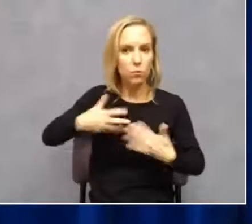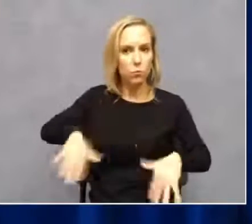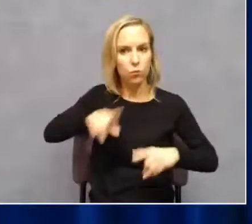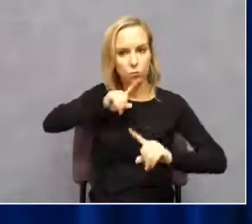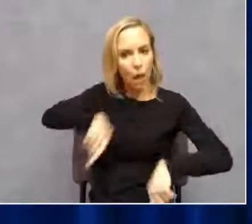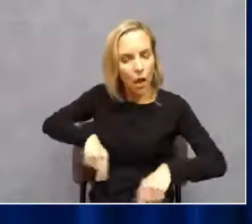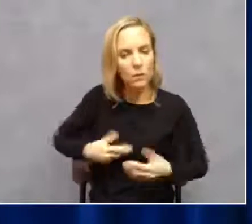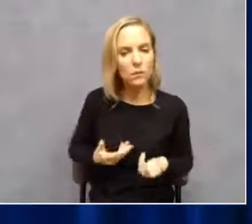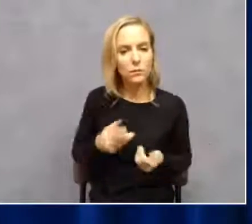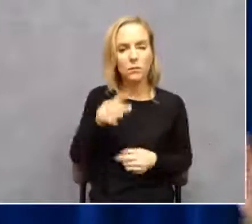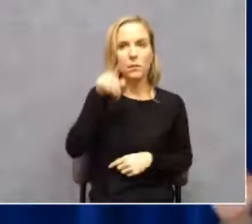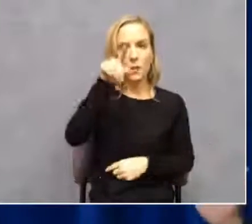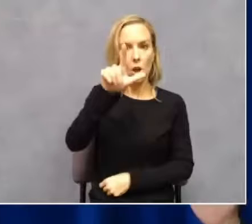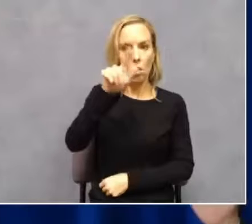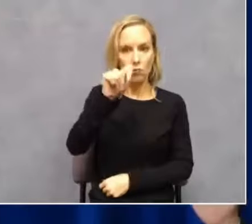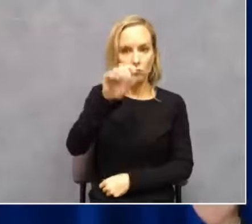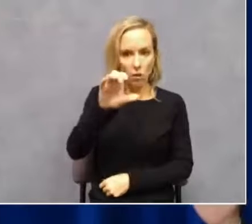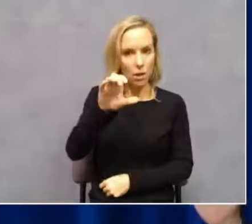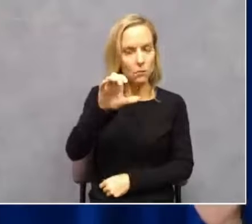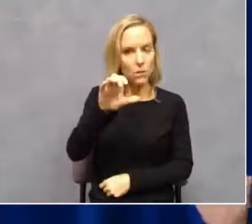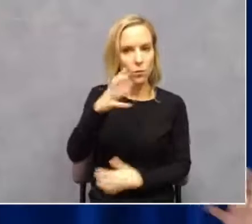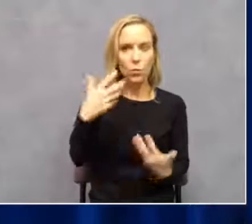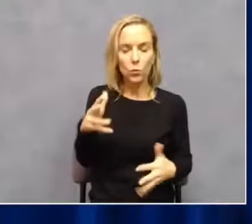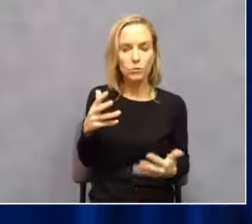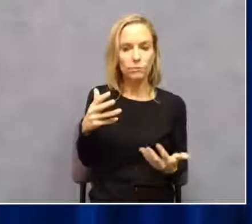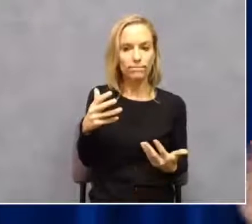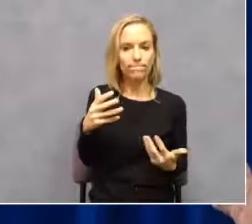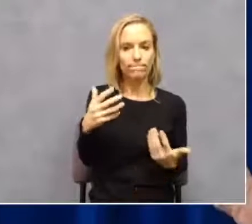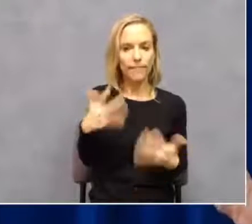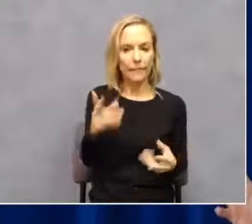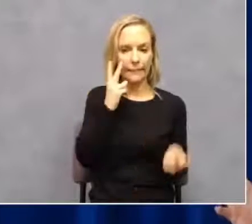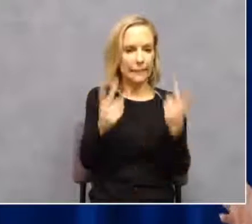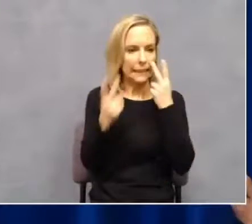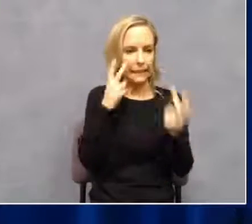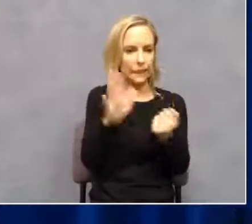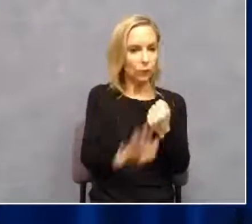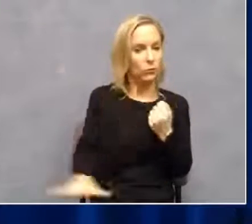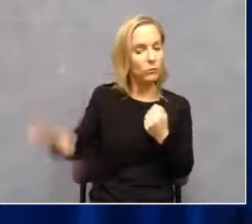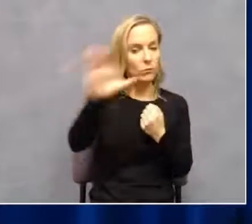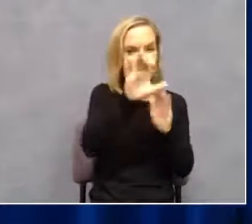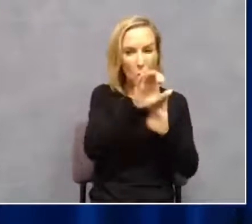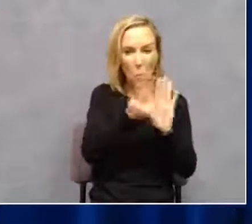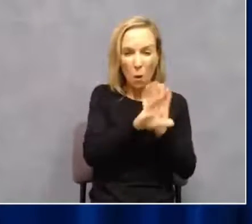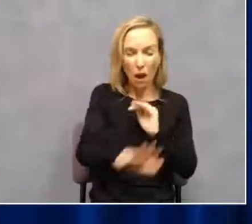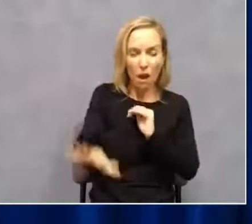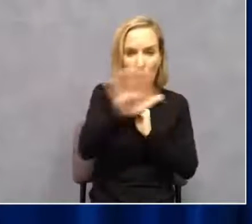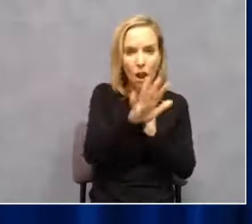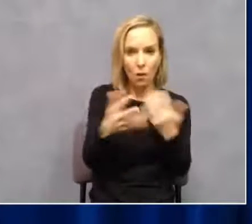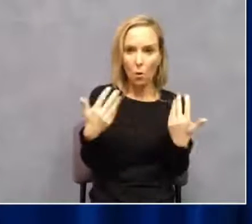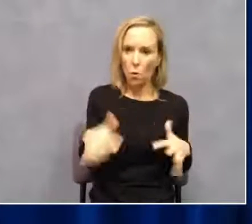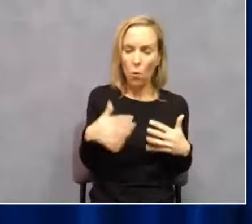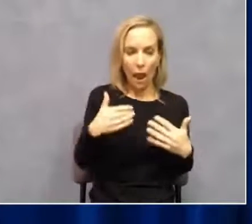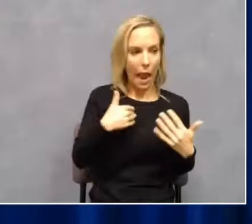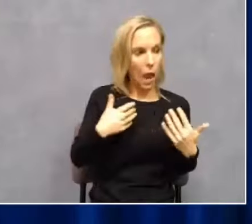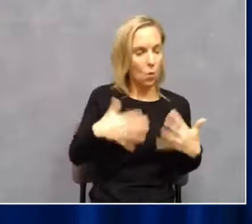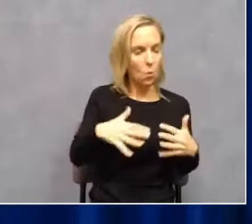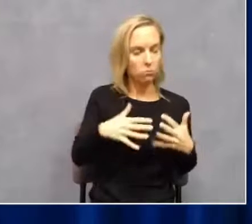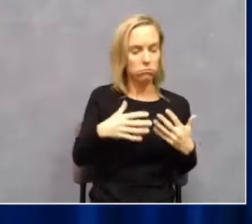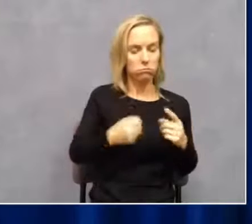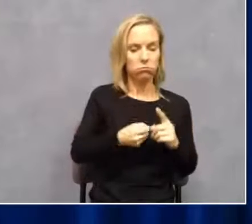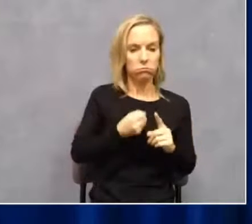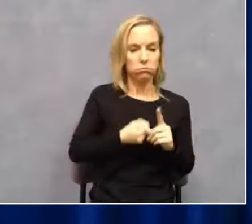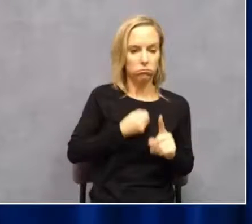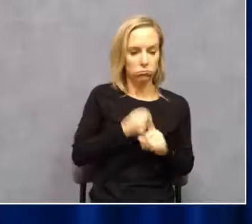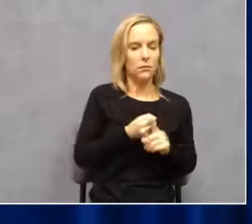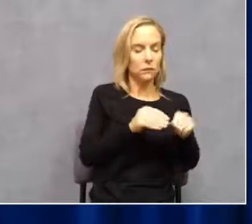care facilities we've seen across the Commonwealth, some of the best ones have had significant outbreaks. This is a